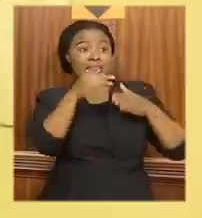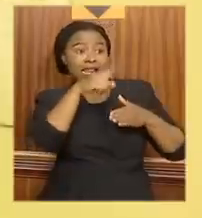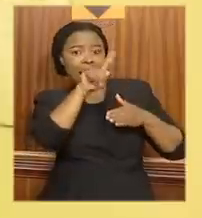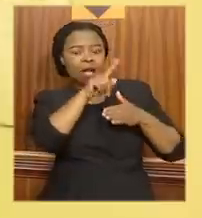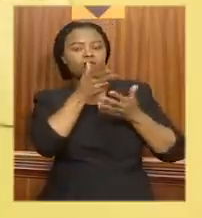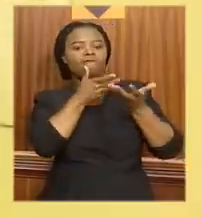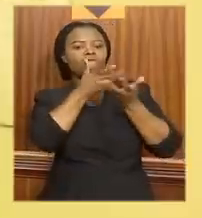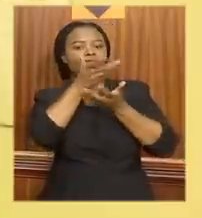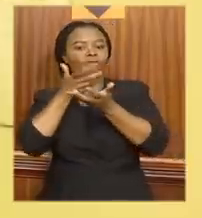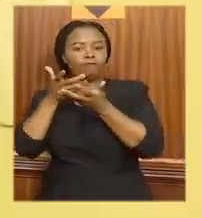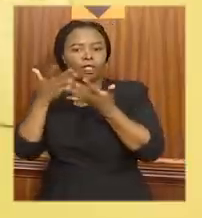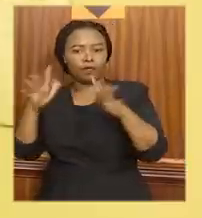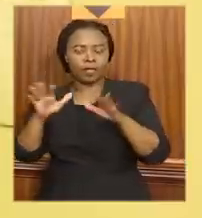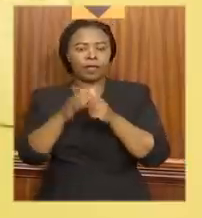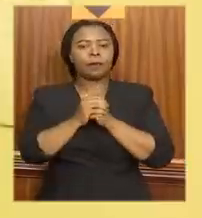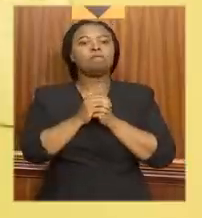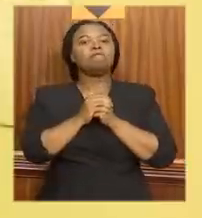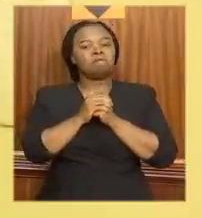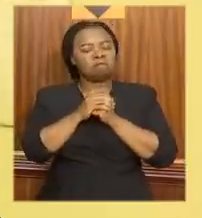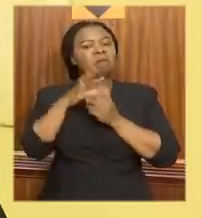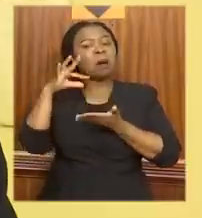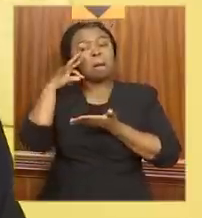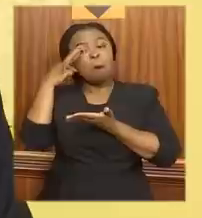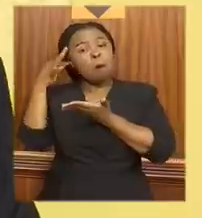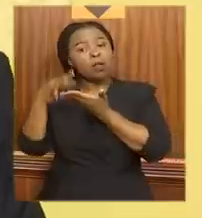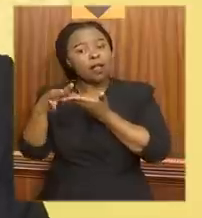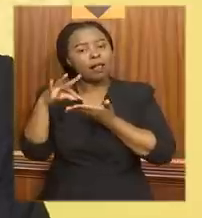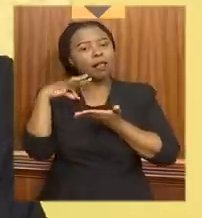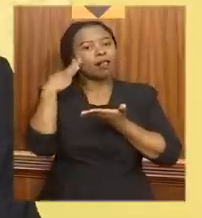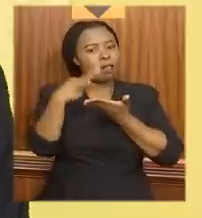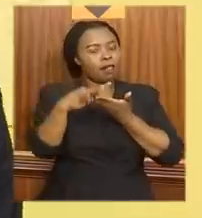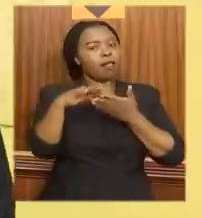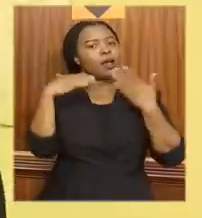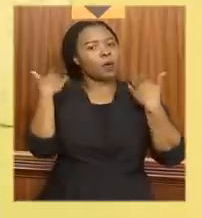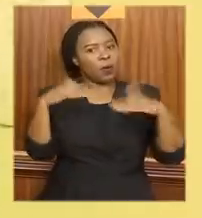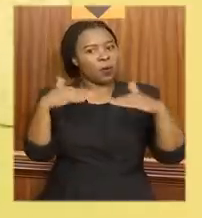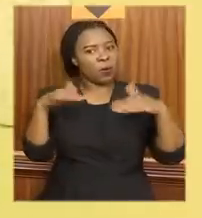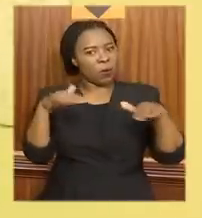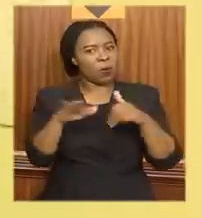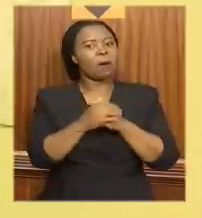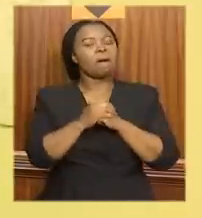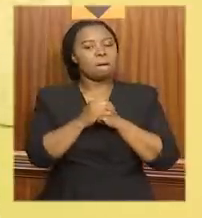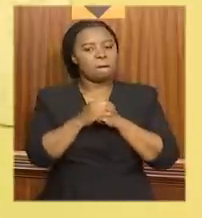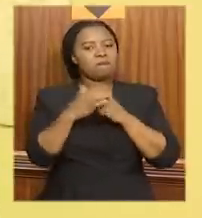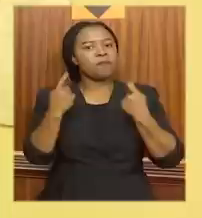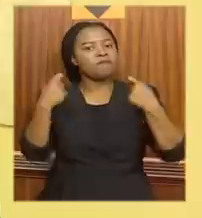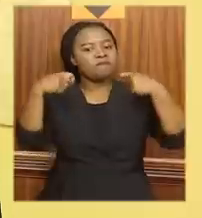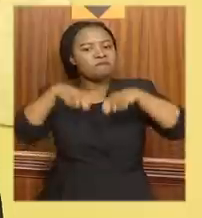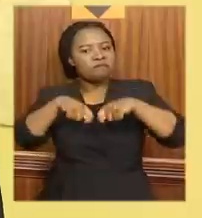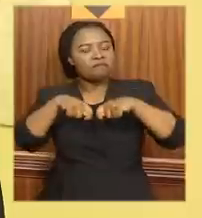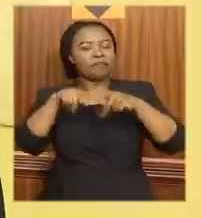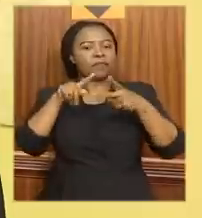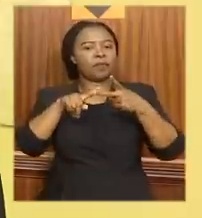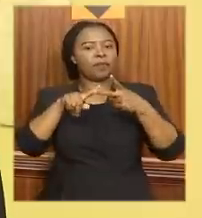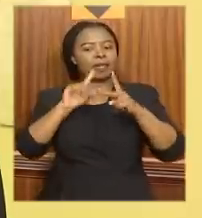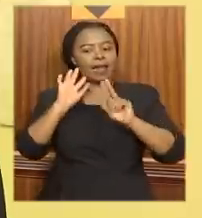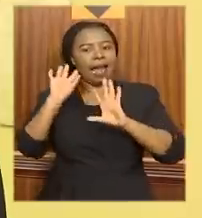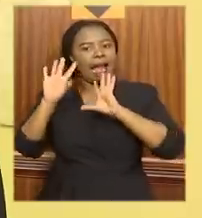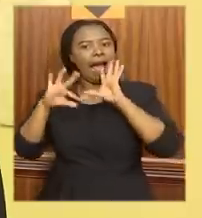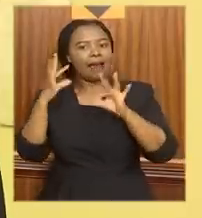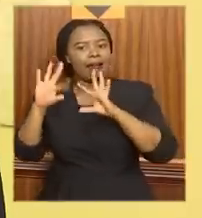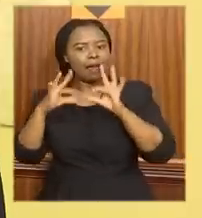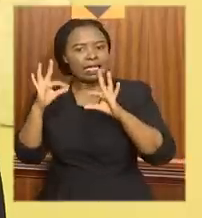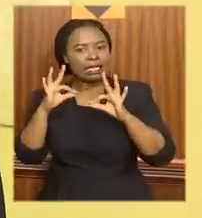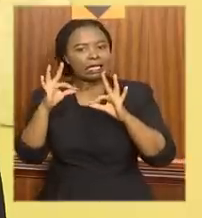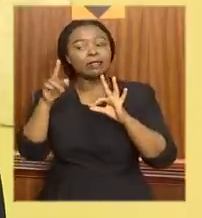I'm grateful for the valuable proposals and inputs, as well as analyses that